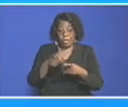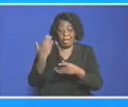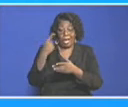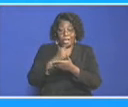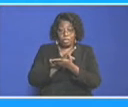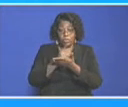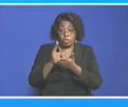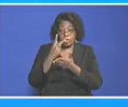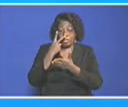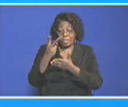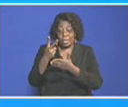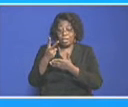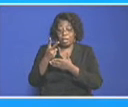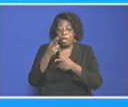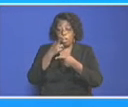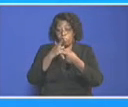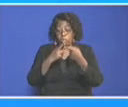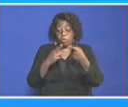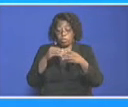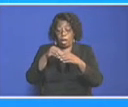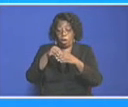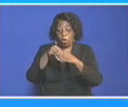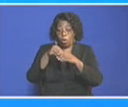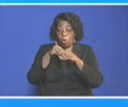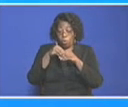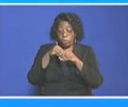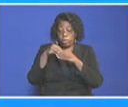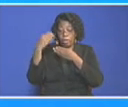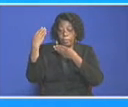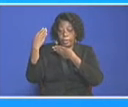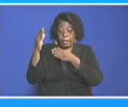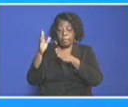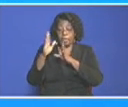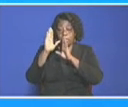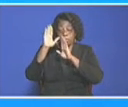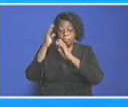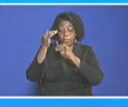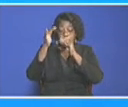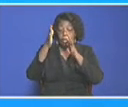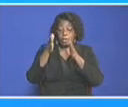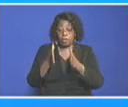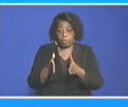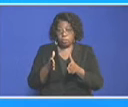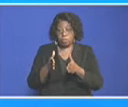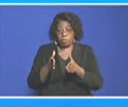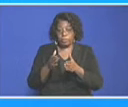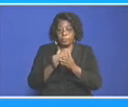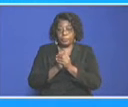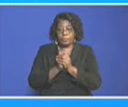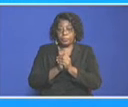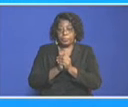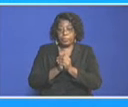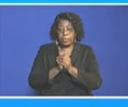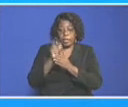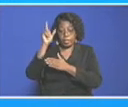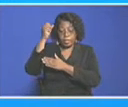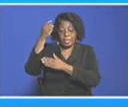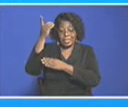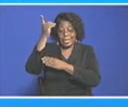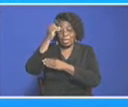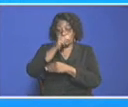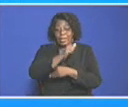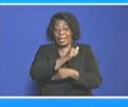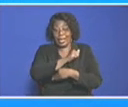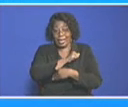means we get to see the ratings of some of our very own Bahamian ballers in this year's game. Leading the overall ratings bunch is Phoenix Suns big man DeAndre Ayton,